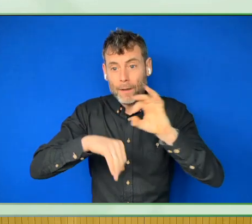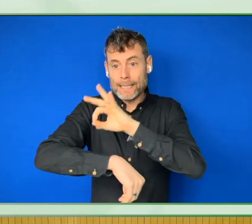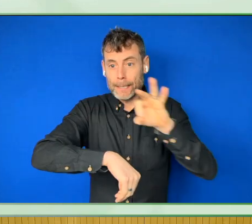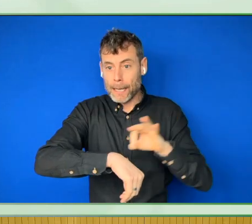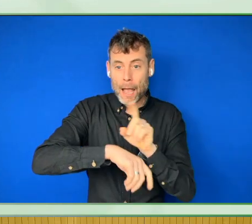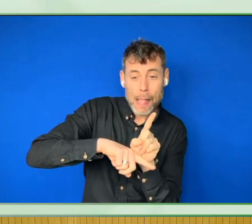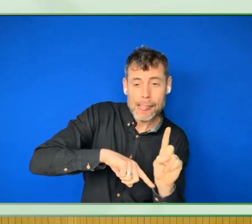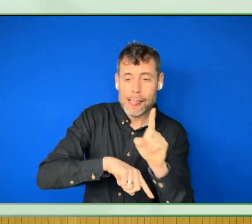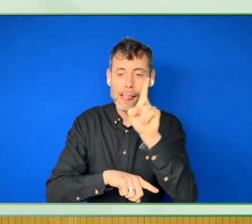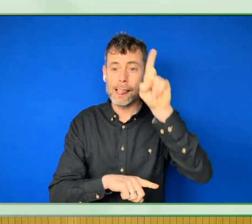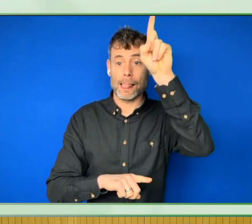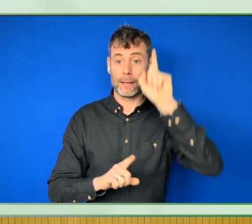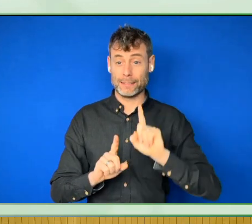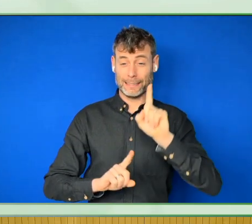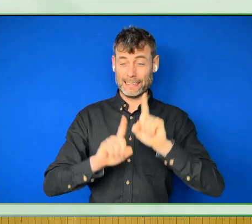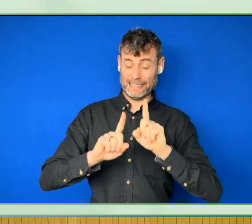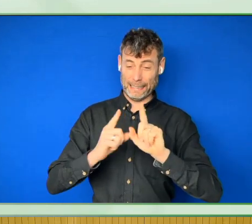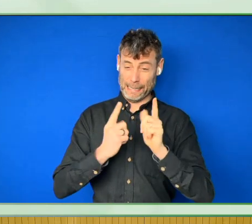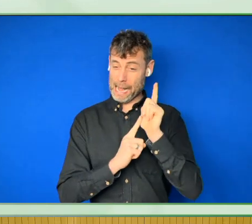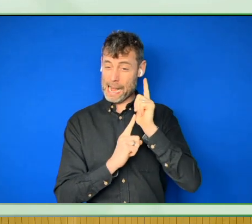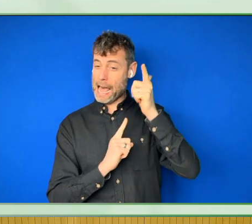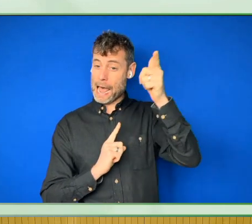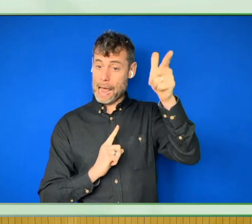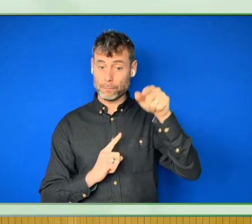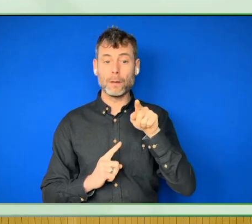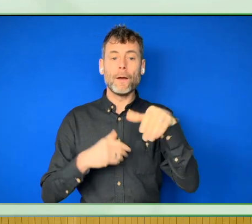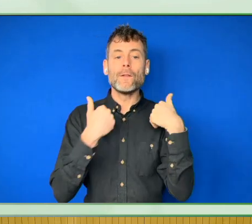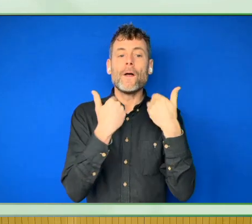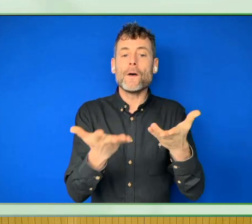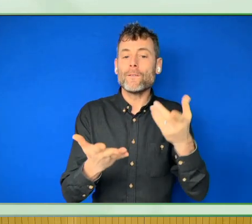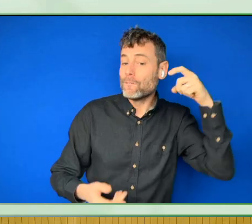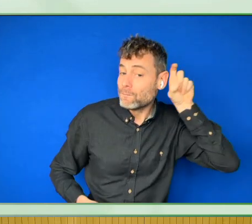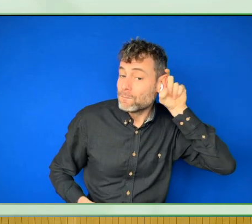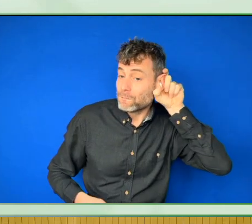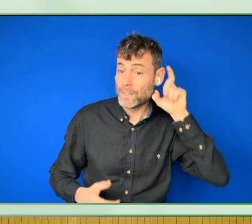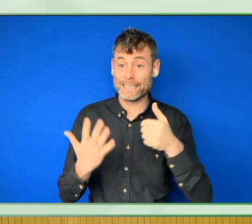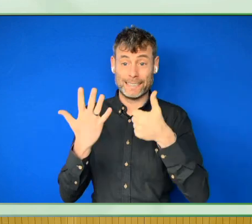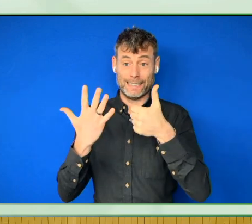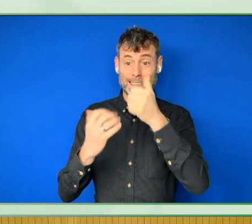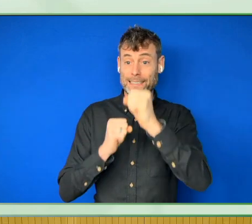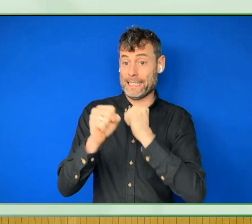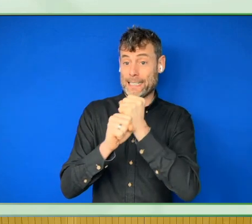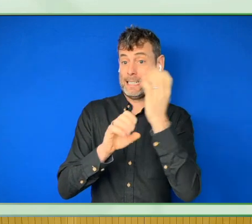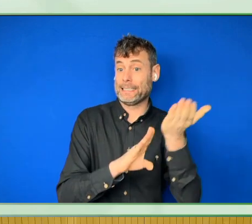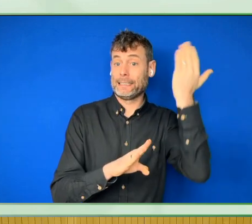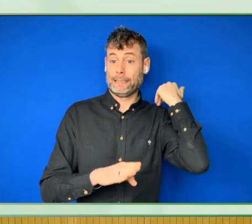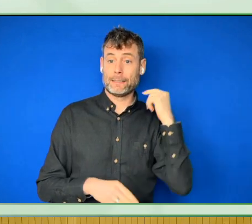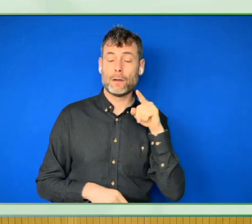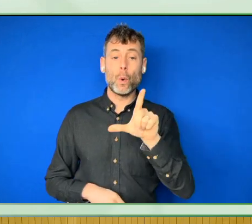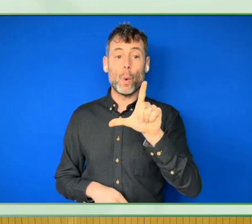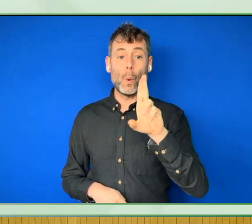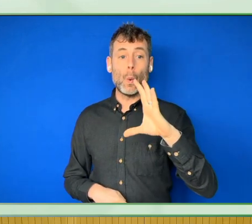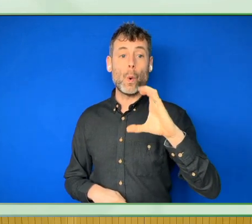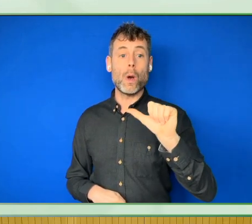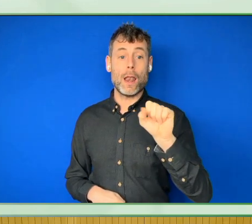Now he's 16 and she is 14 years old. Lucas said, my hearing aids changed my life. Without them, I wouldn't have been